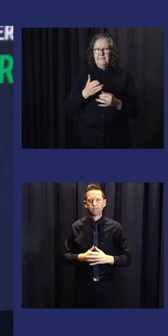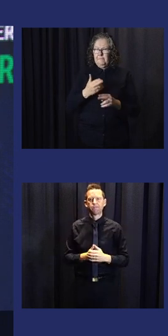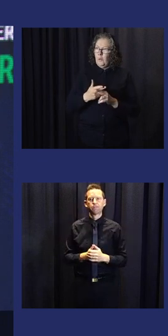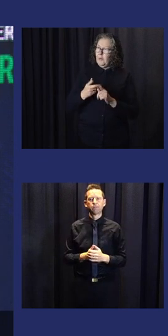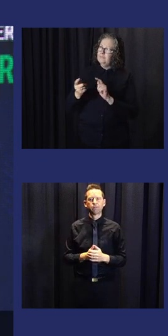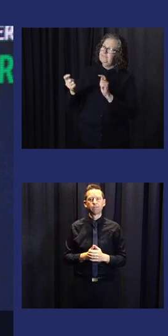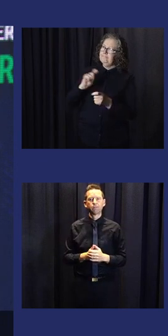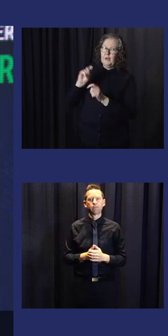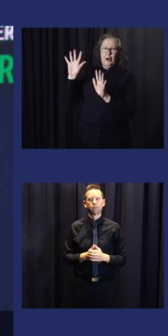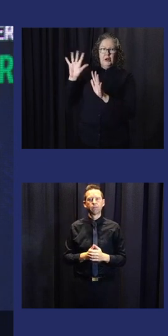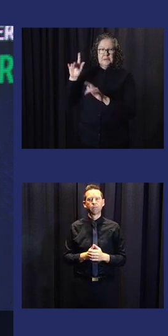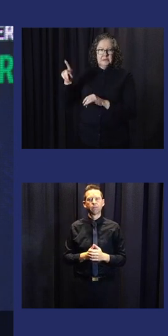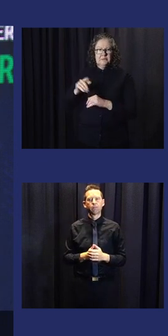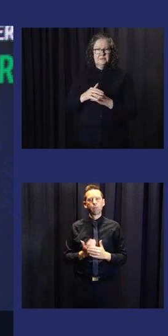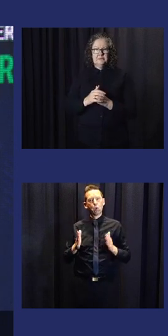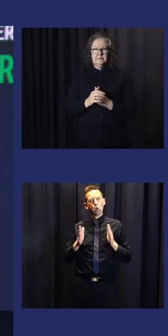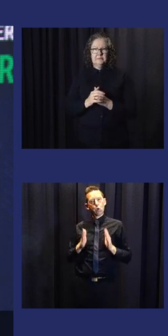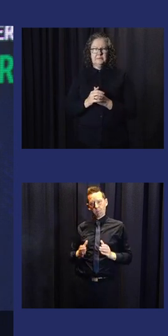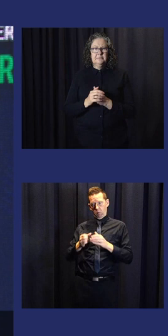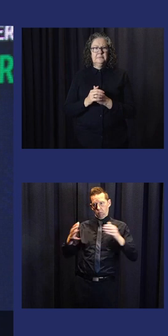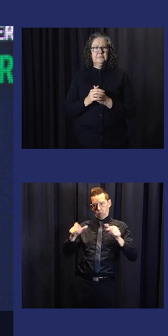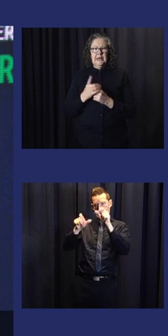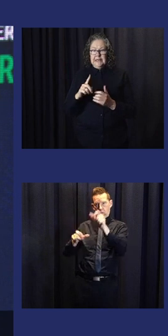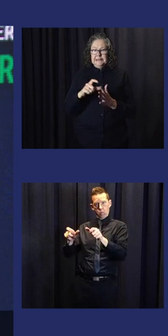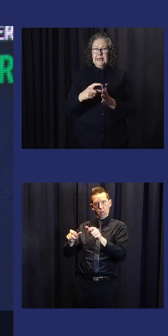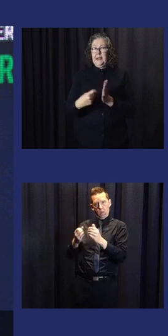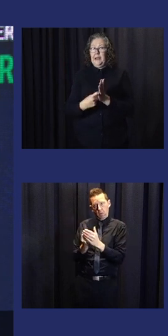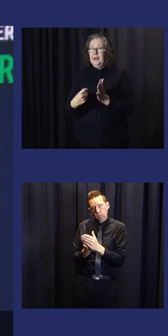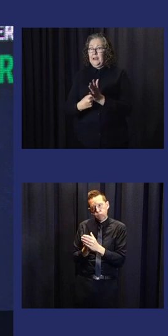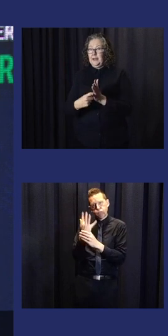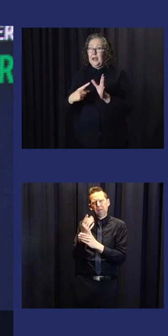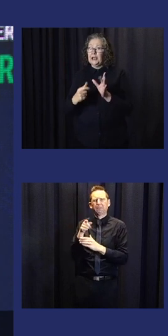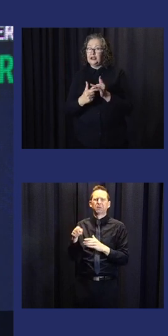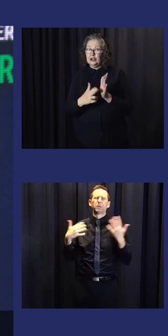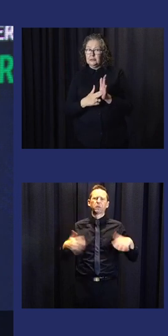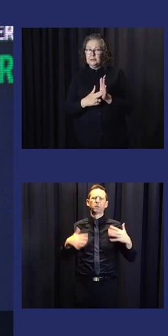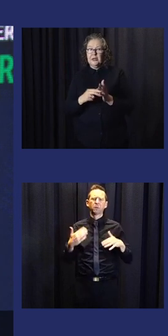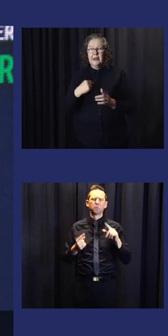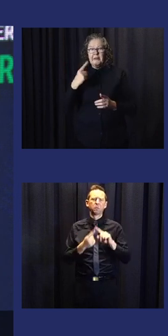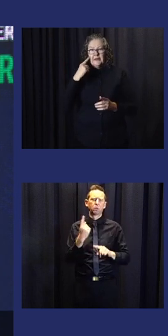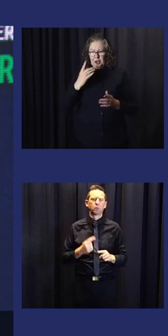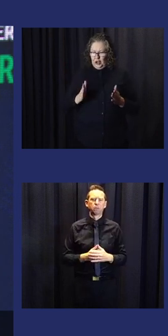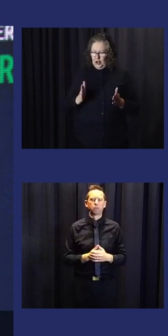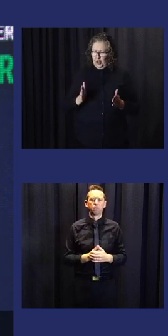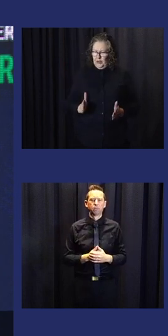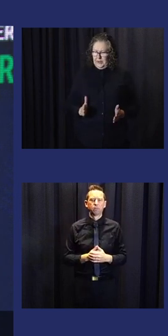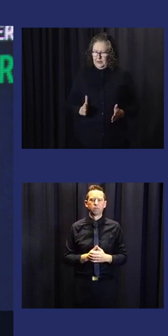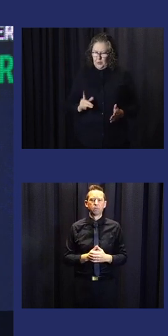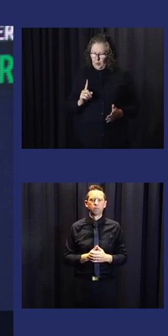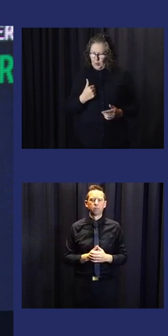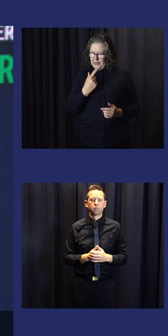priority is human capital development is the most important thing. And at